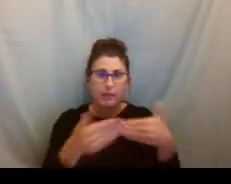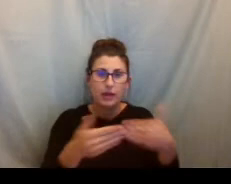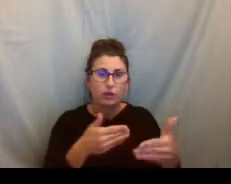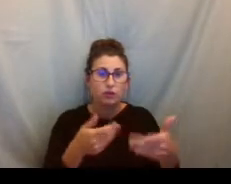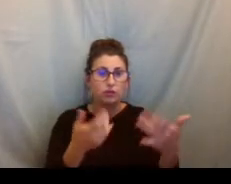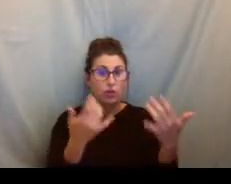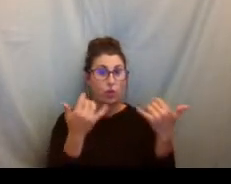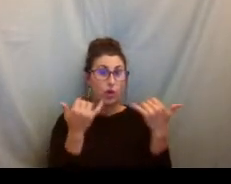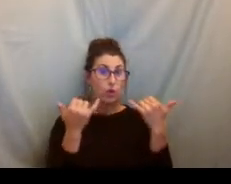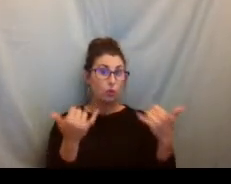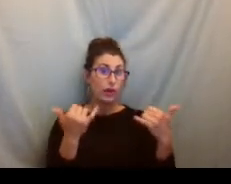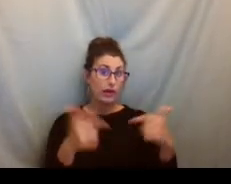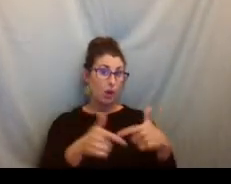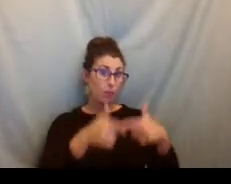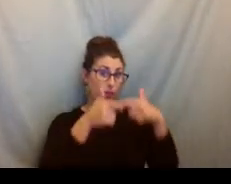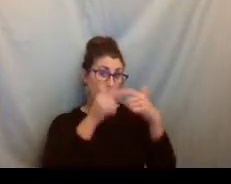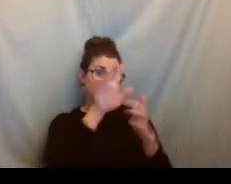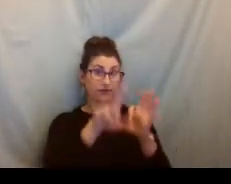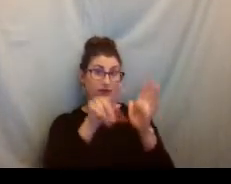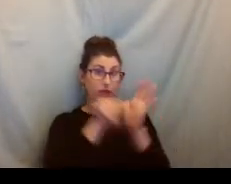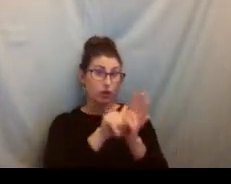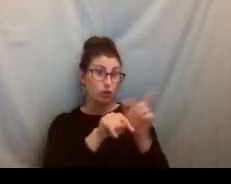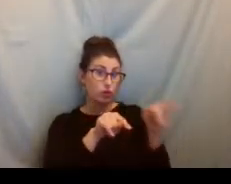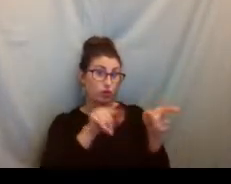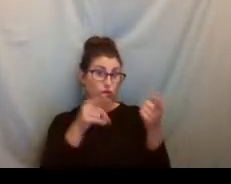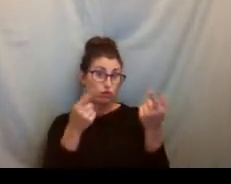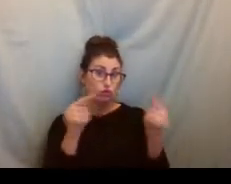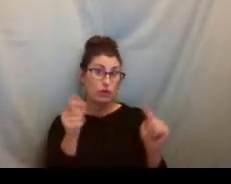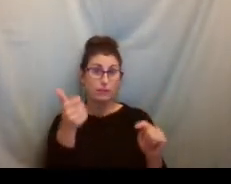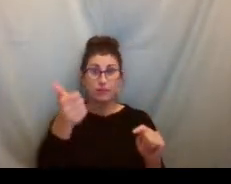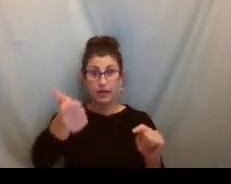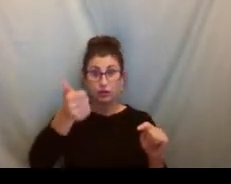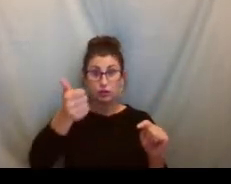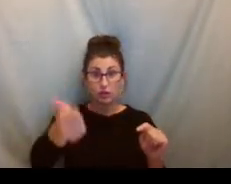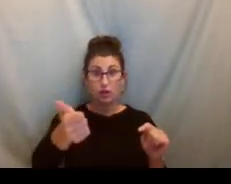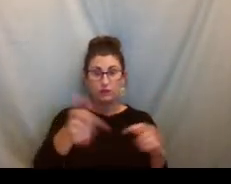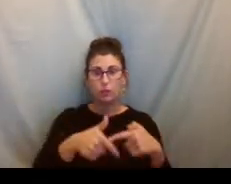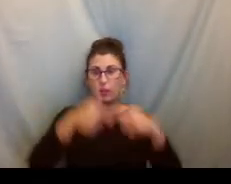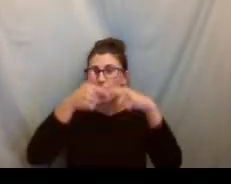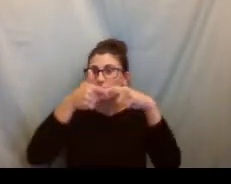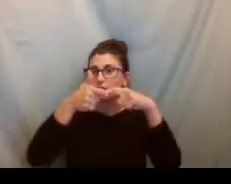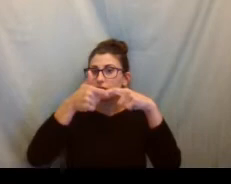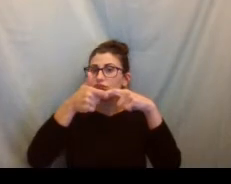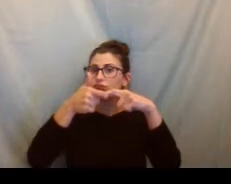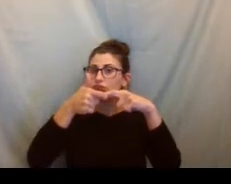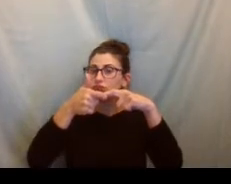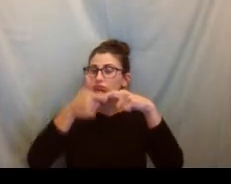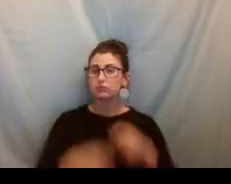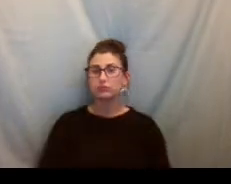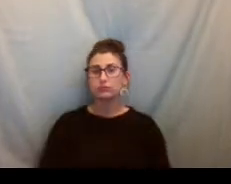pause this and go ahead and try this one out again, well, another one on your own. Go ahead and pause now.